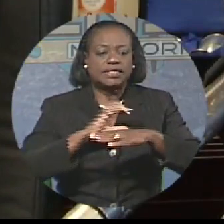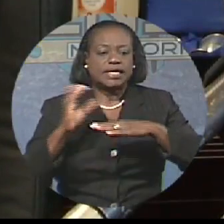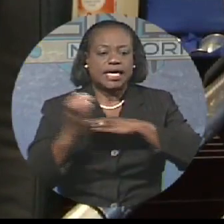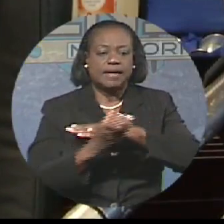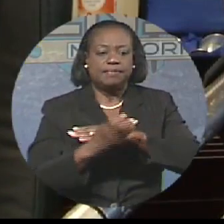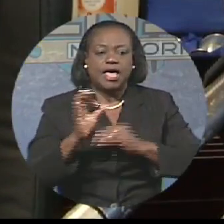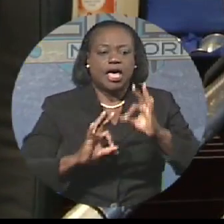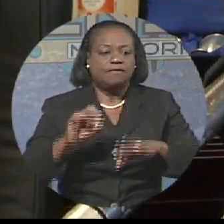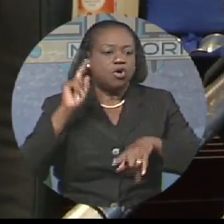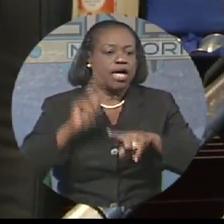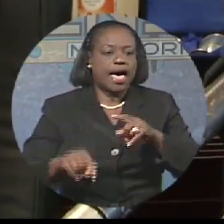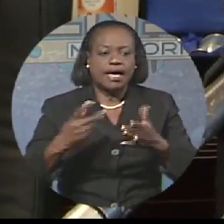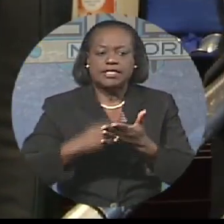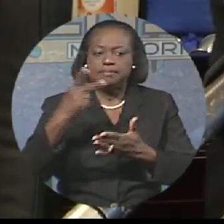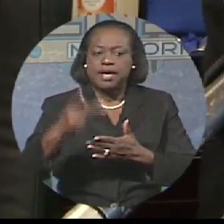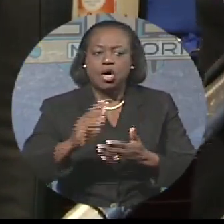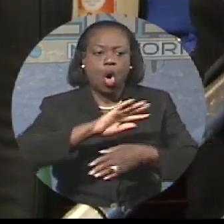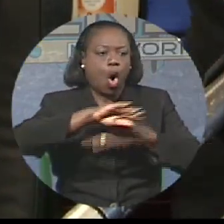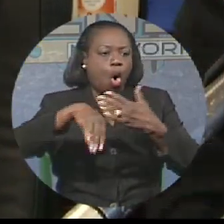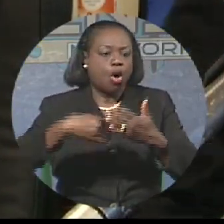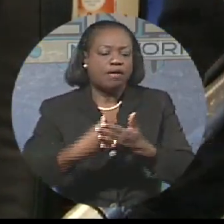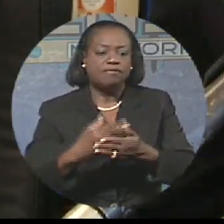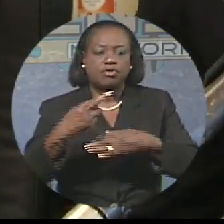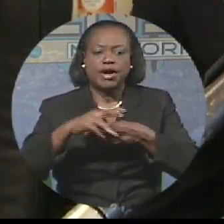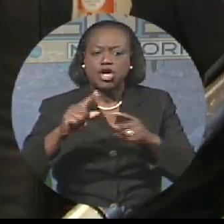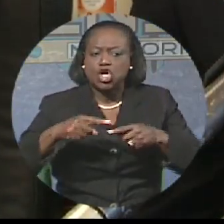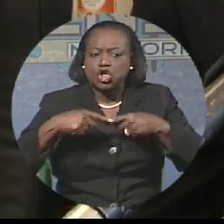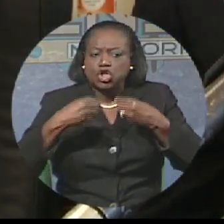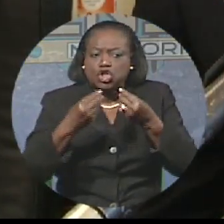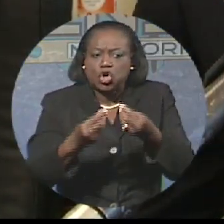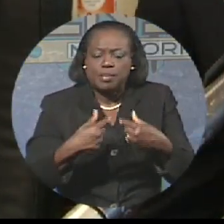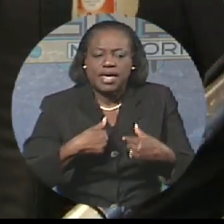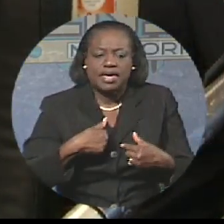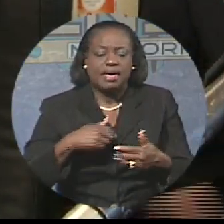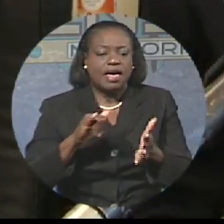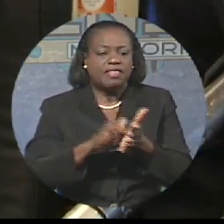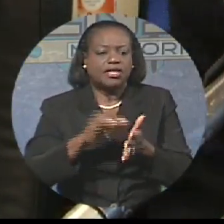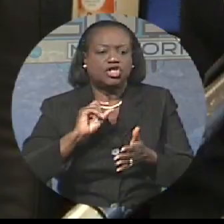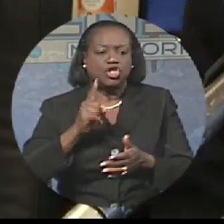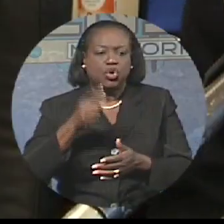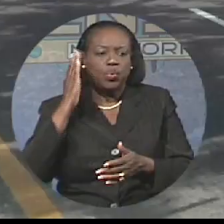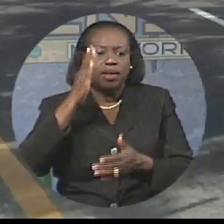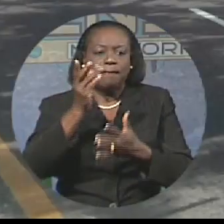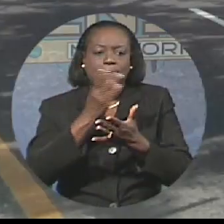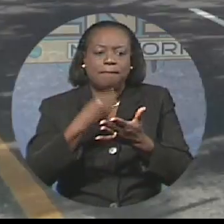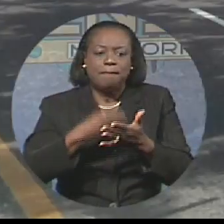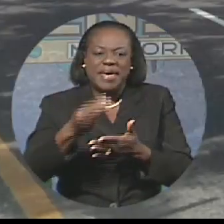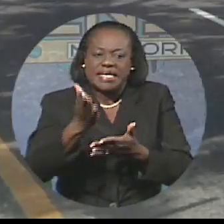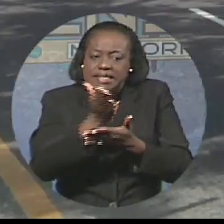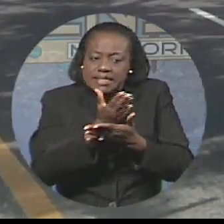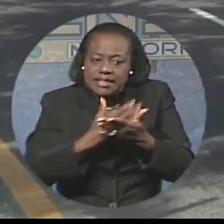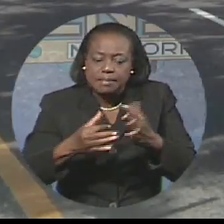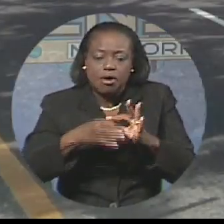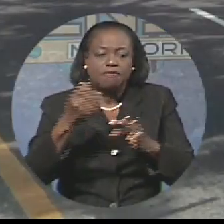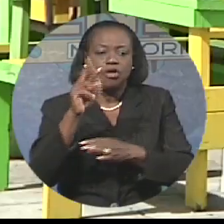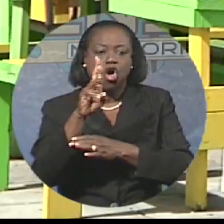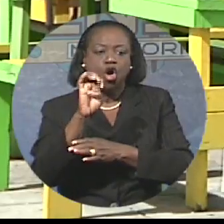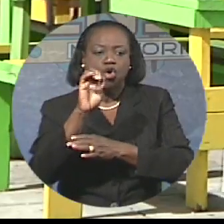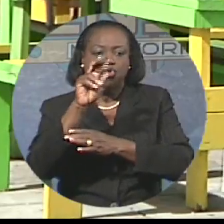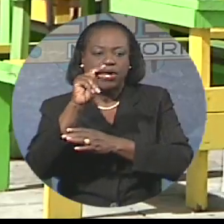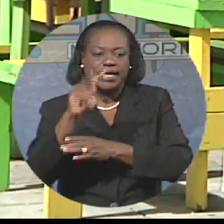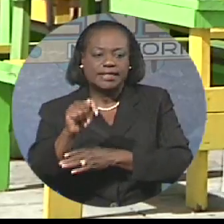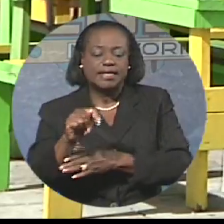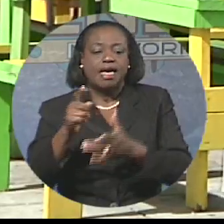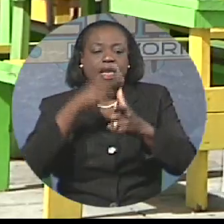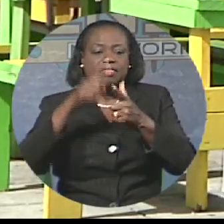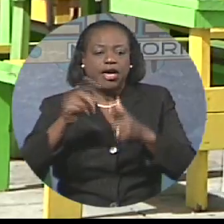whole rent, show me that you're willing to pay something. Mm-hmm. And we could talk. Agriculture and Marine Resources